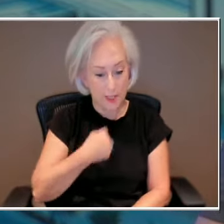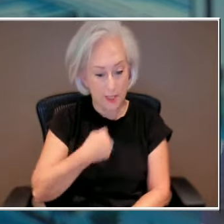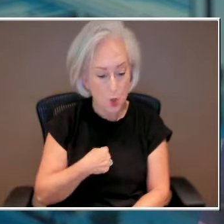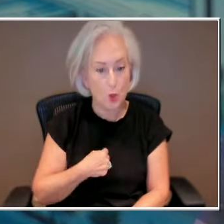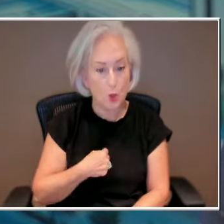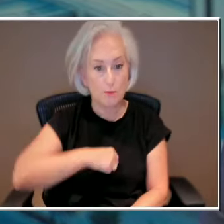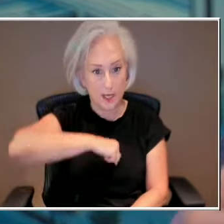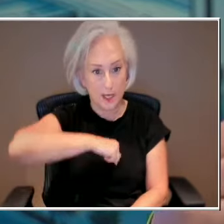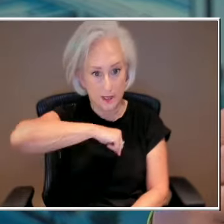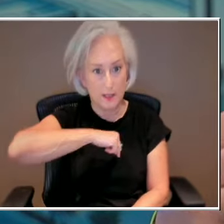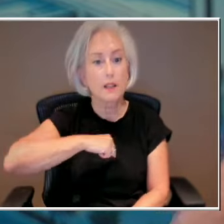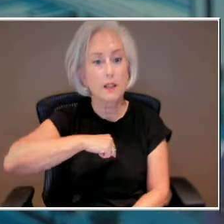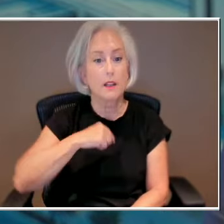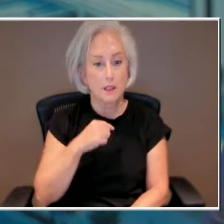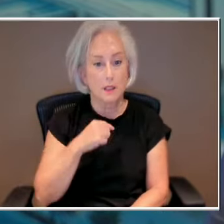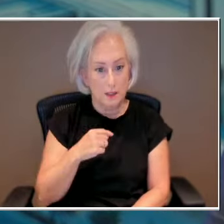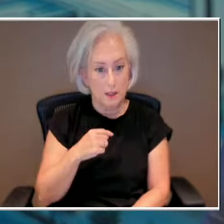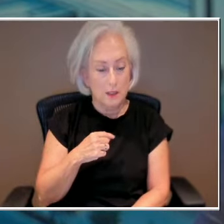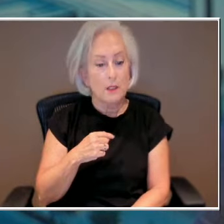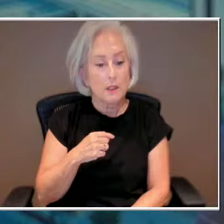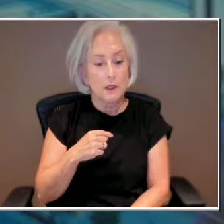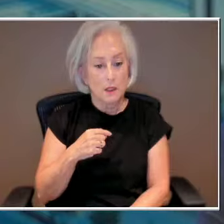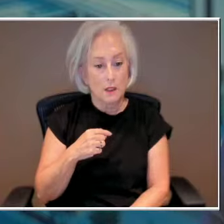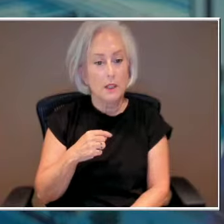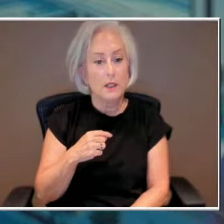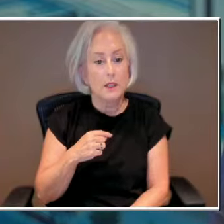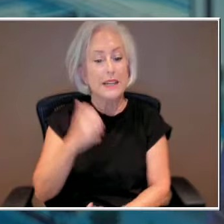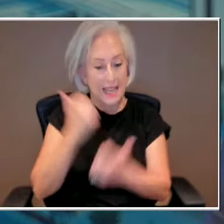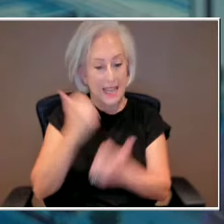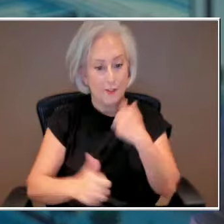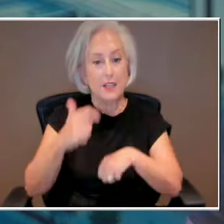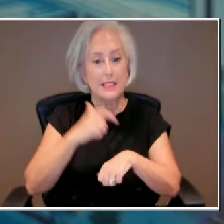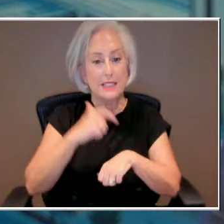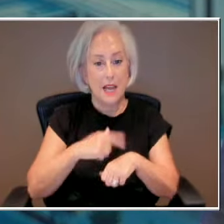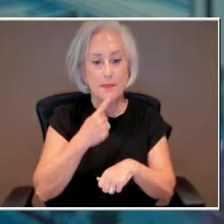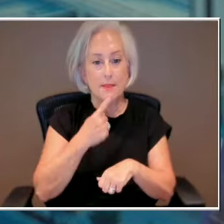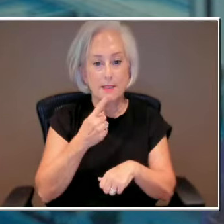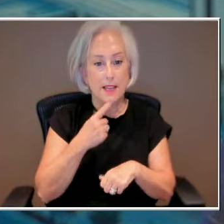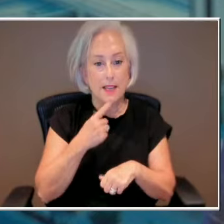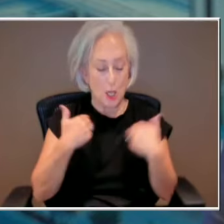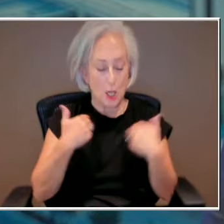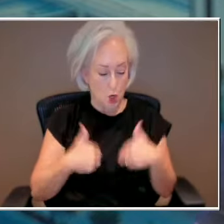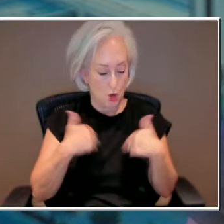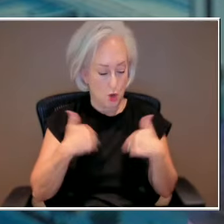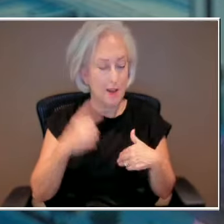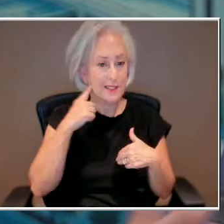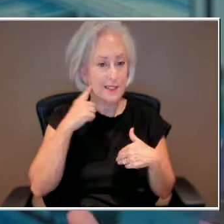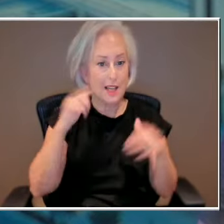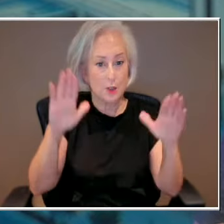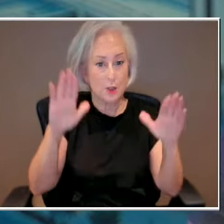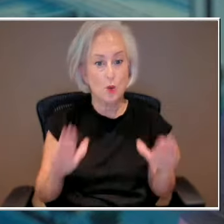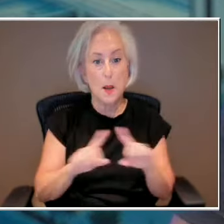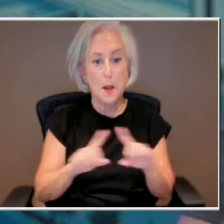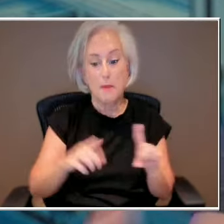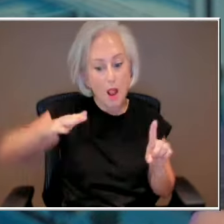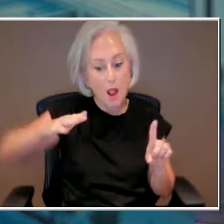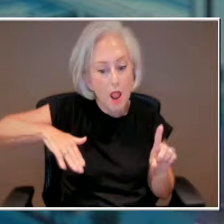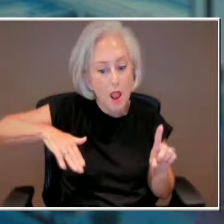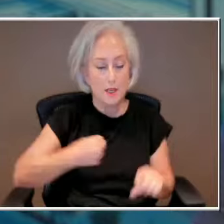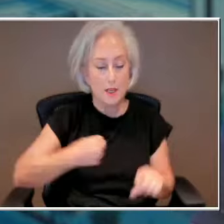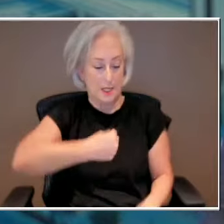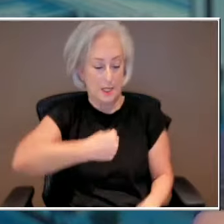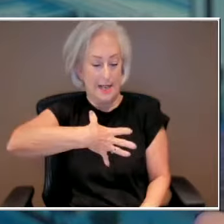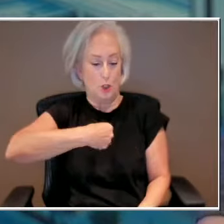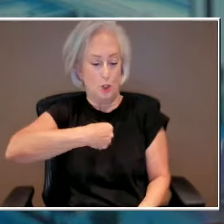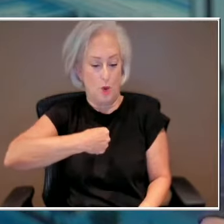the stethoscope. And every time they kept on telling me, oh, your lungs sound great. But nobody would do a chest x-ray just because of the additional